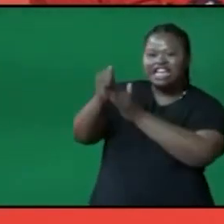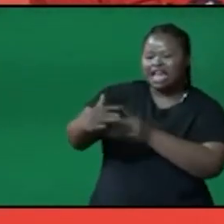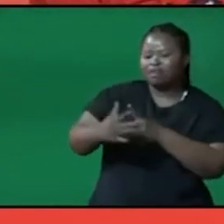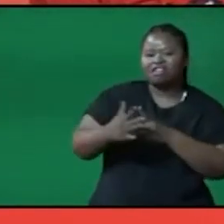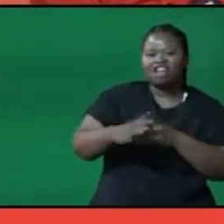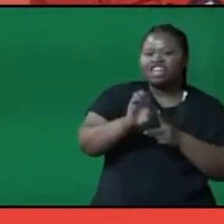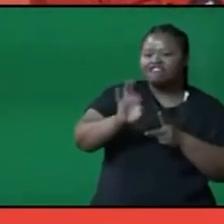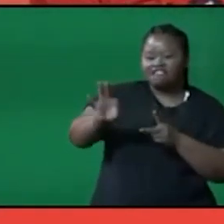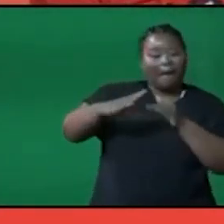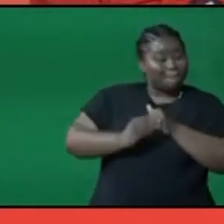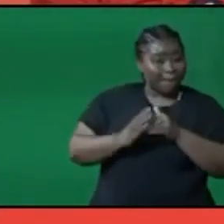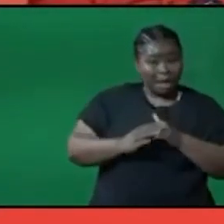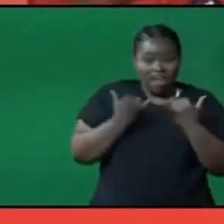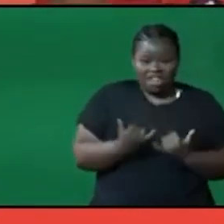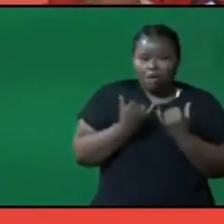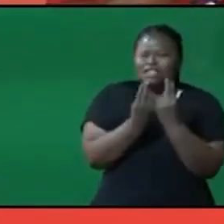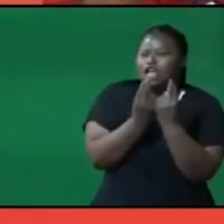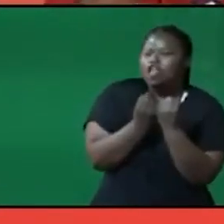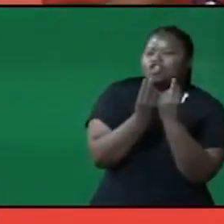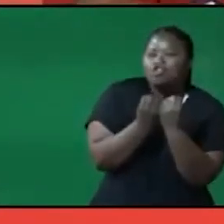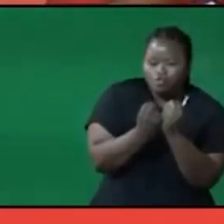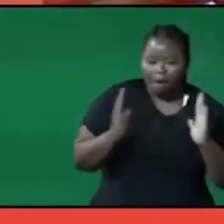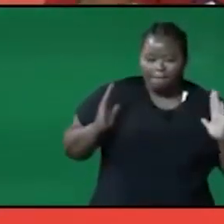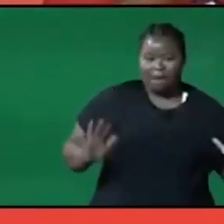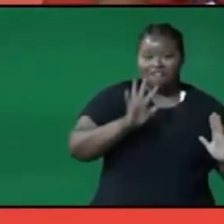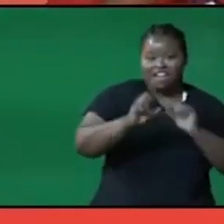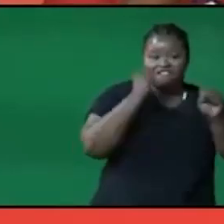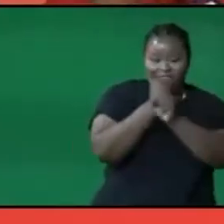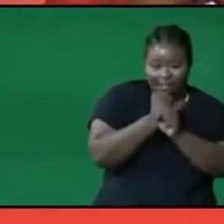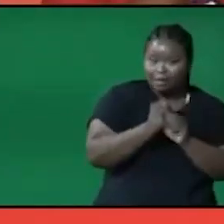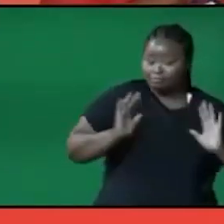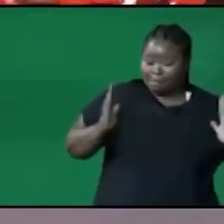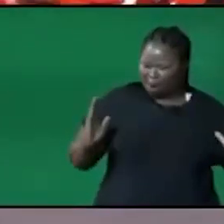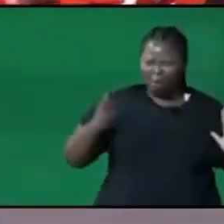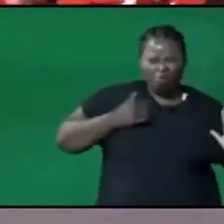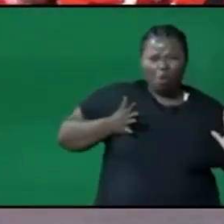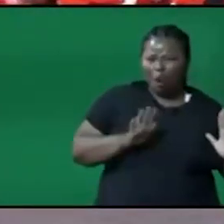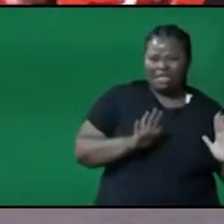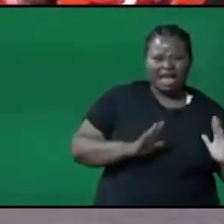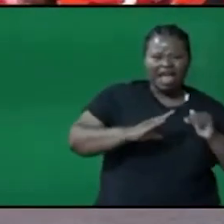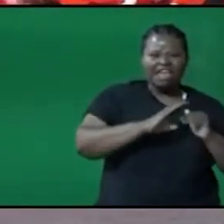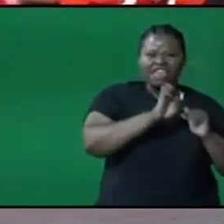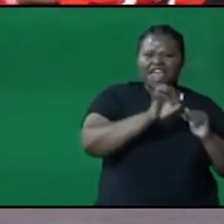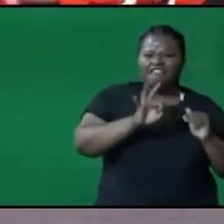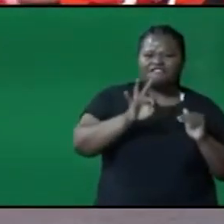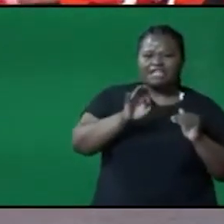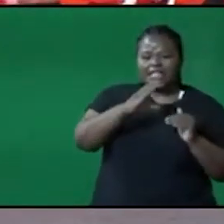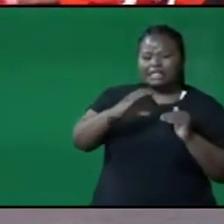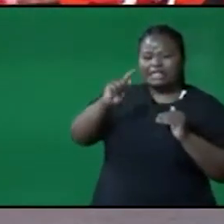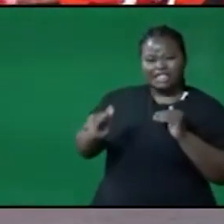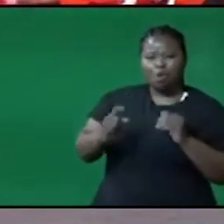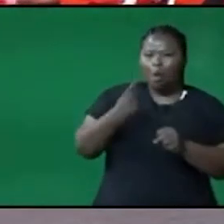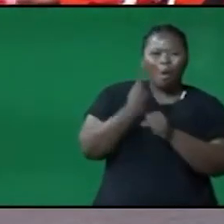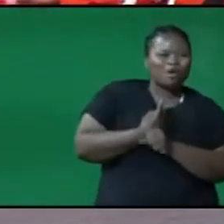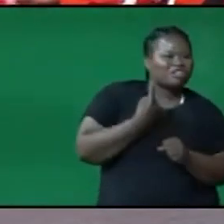fighters. As we enter a new phase in our revolution, we do not want commissars who are detached from the